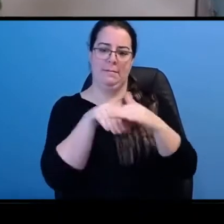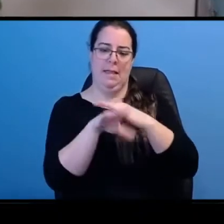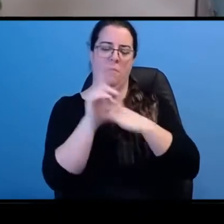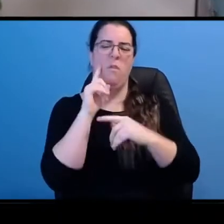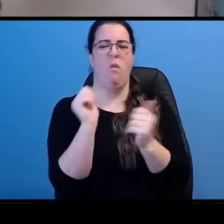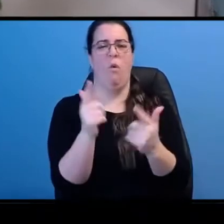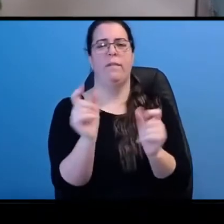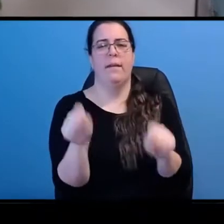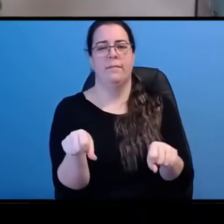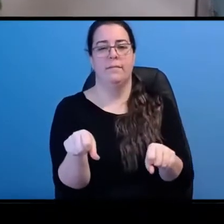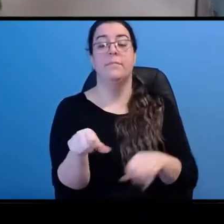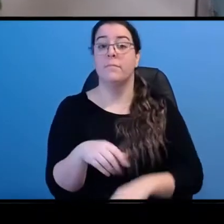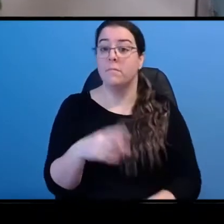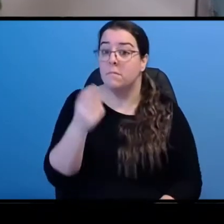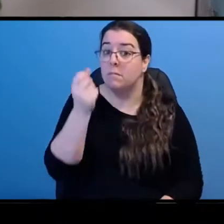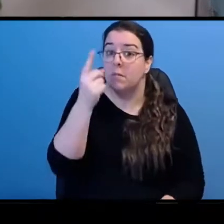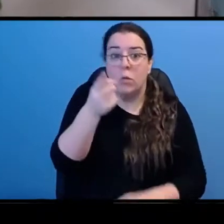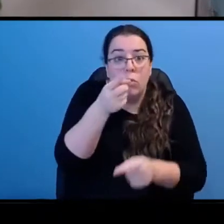Canada Council, if you need help